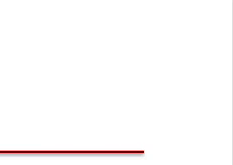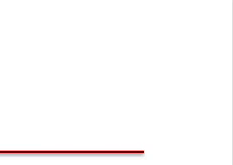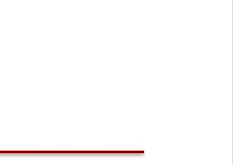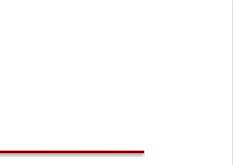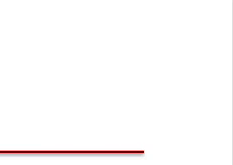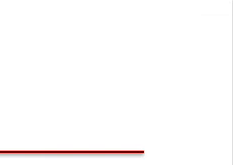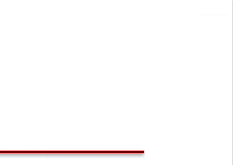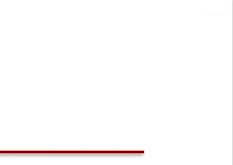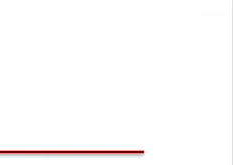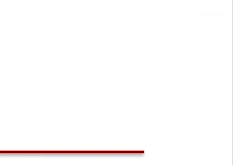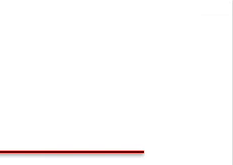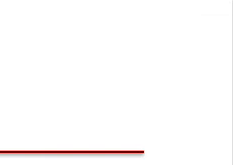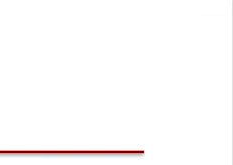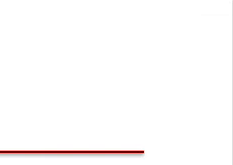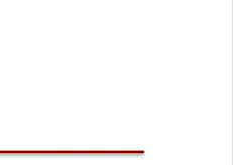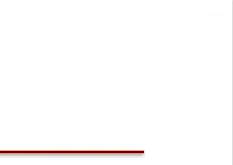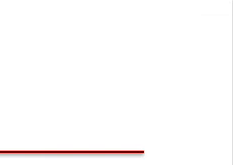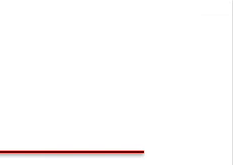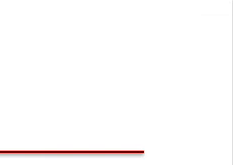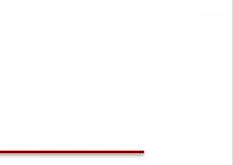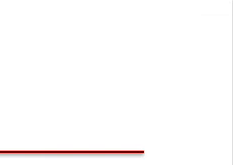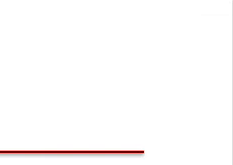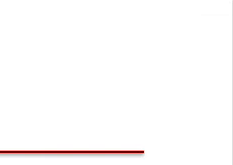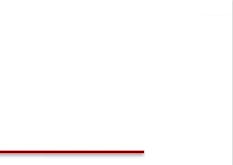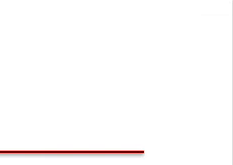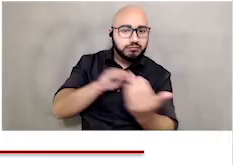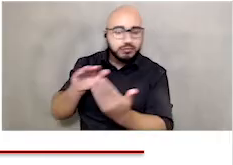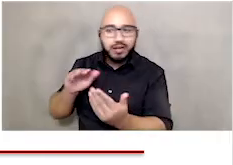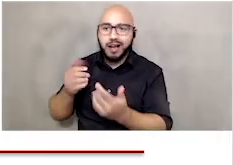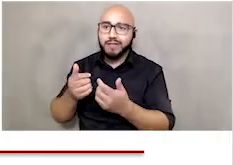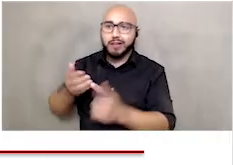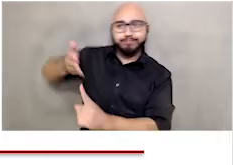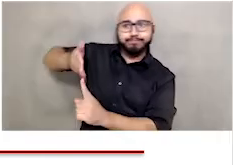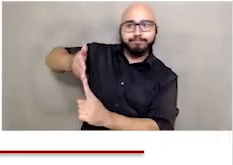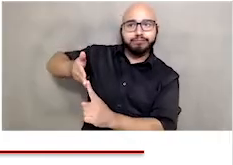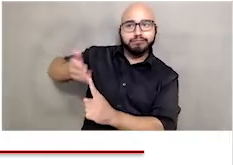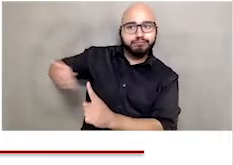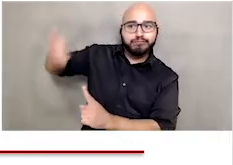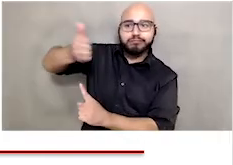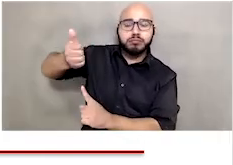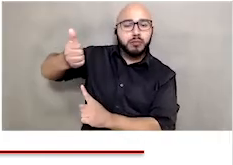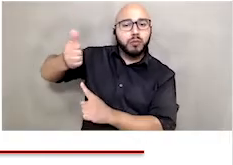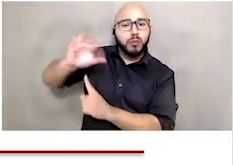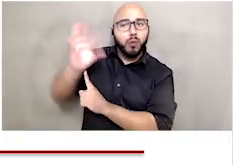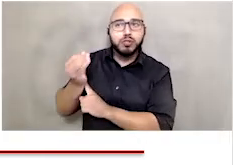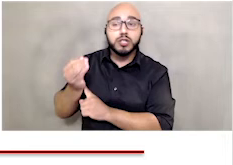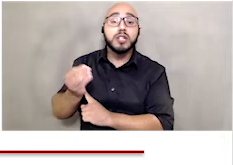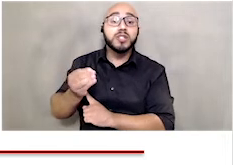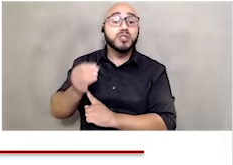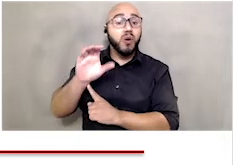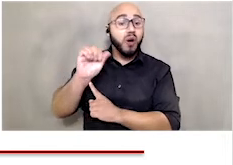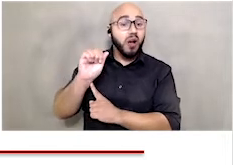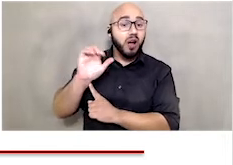the attitudes, and practices of the majority culture. And so acculturative stress refers